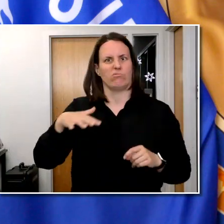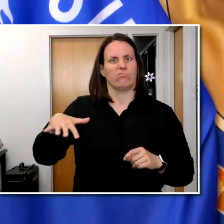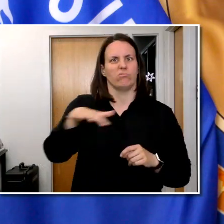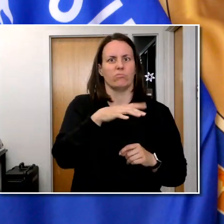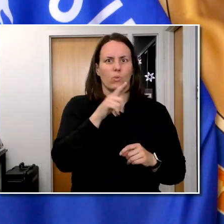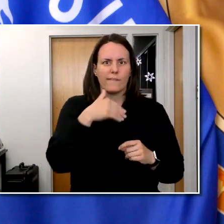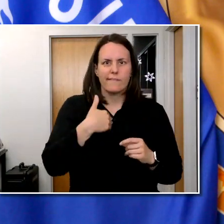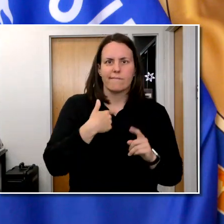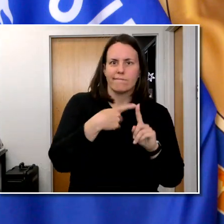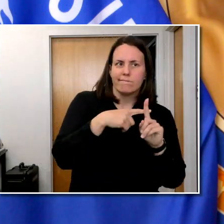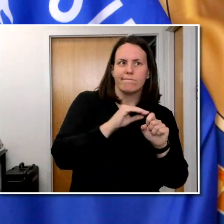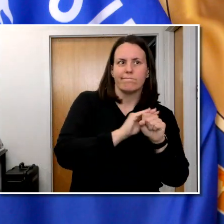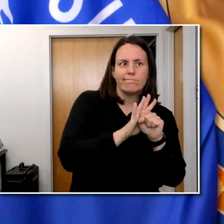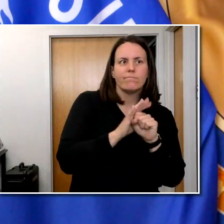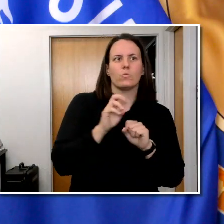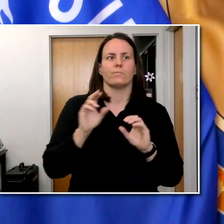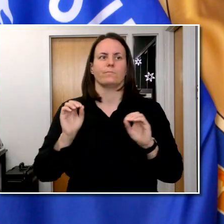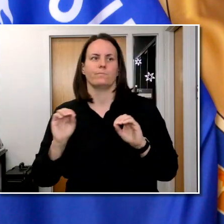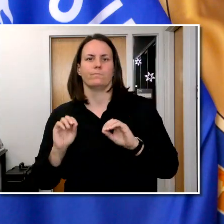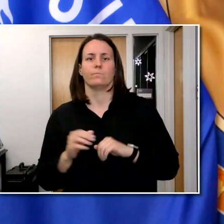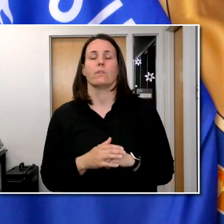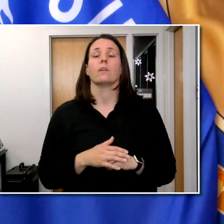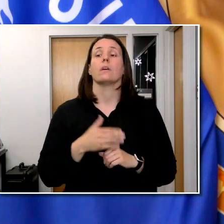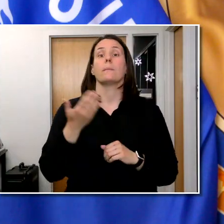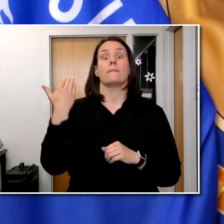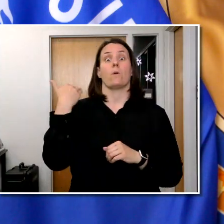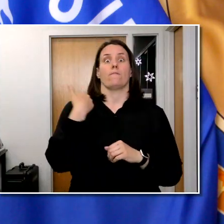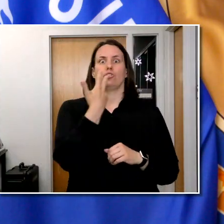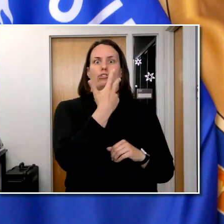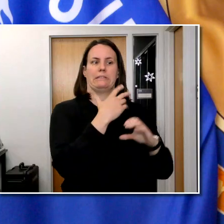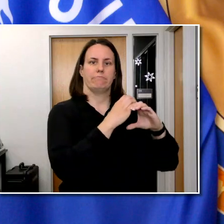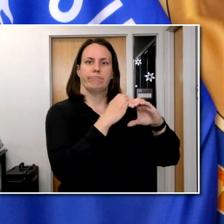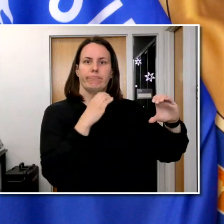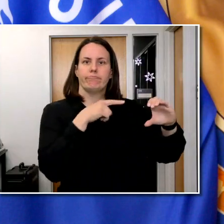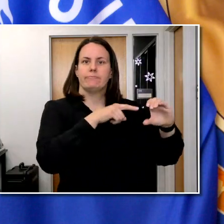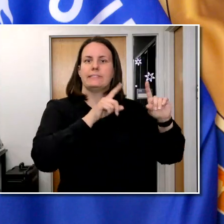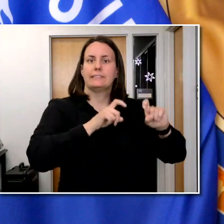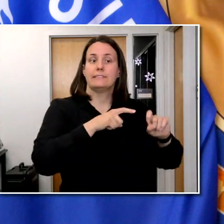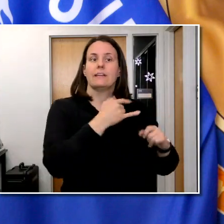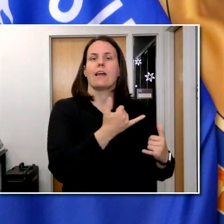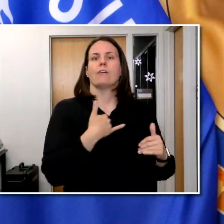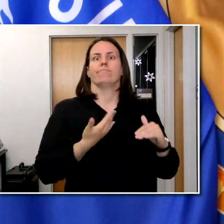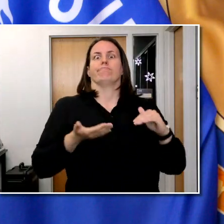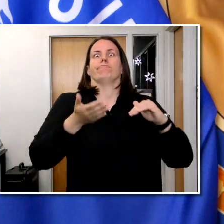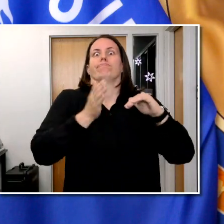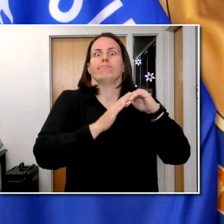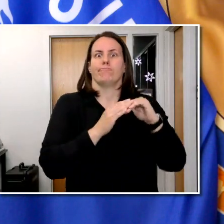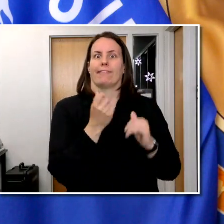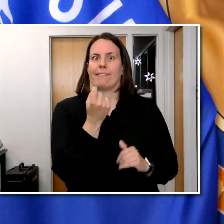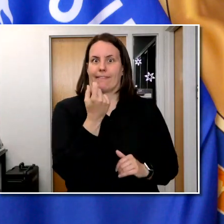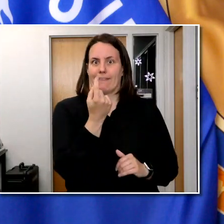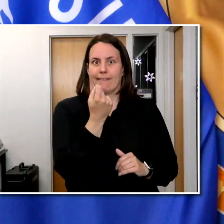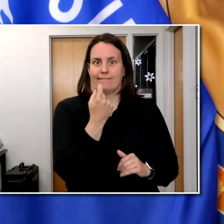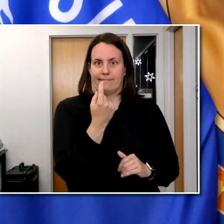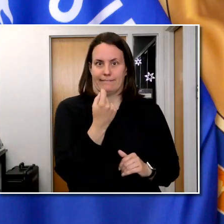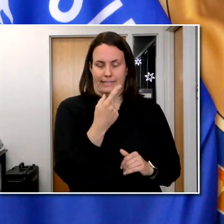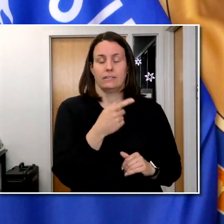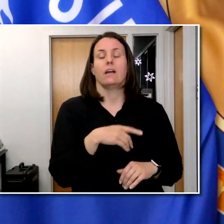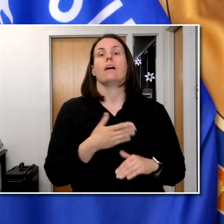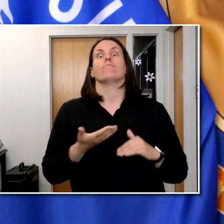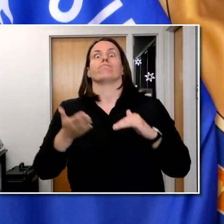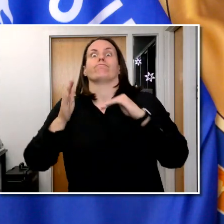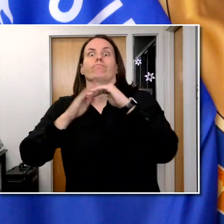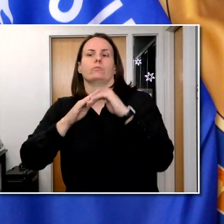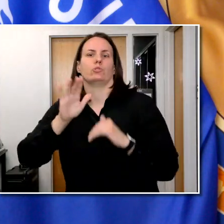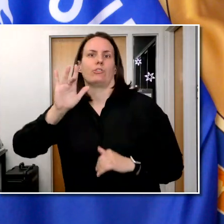to 11 a few weeks ago, and we'll have 25 total teams operational by the end of next week, with more than